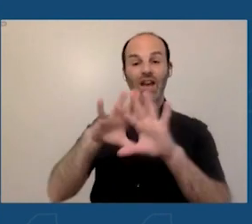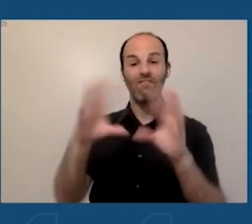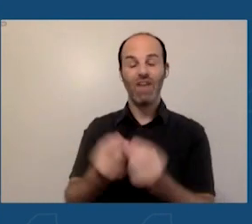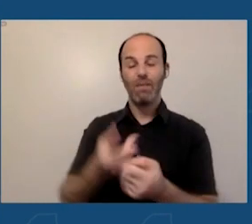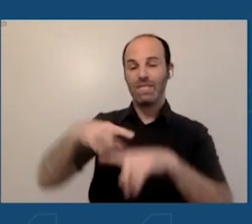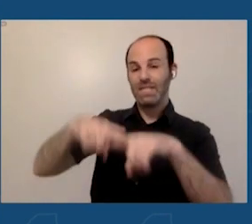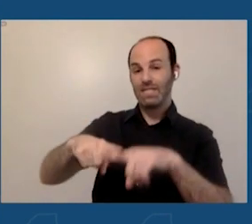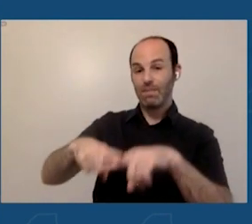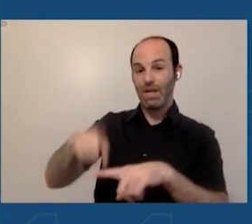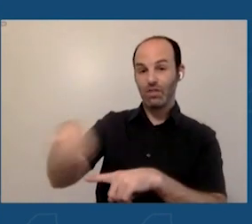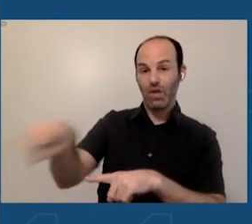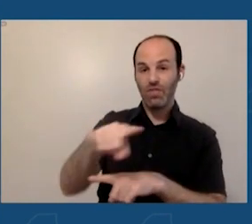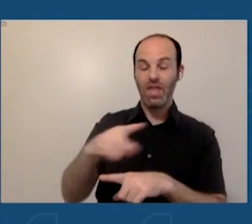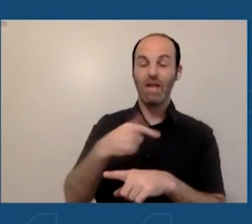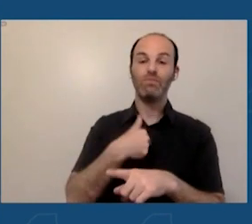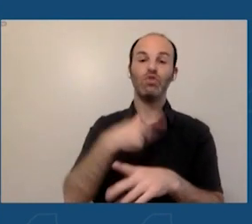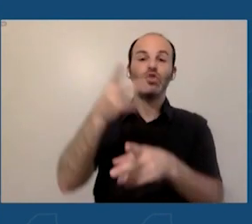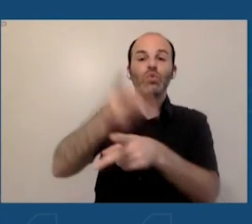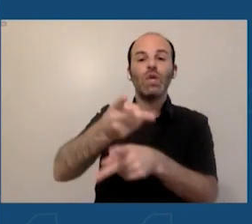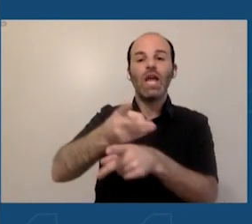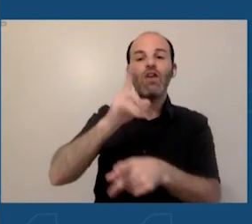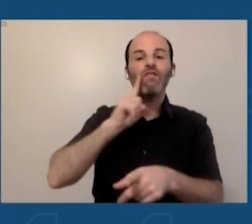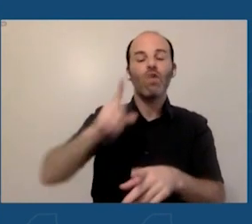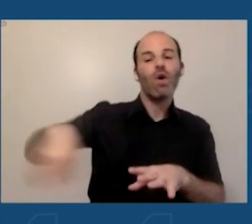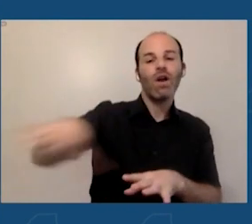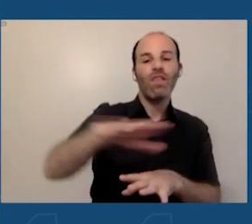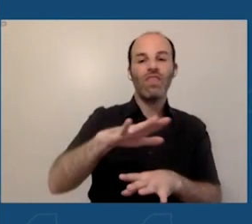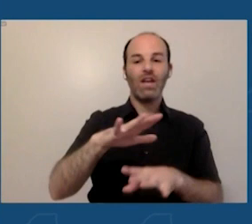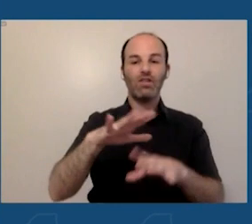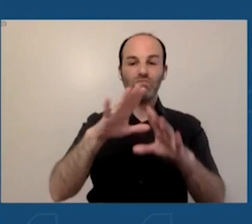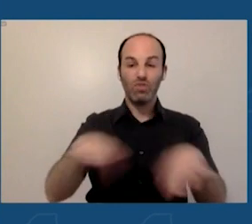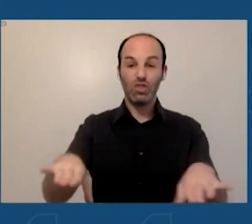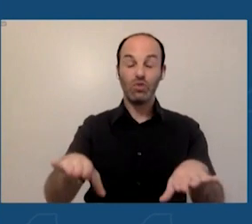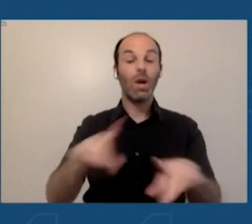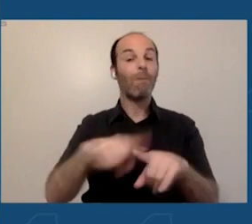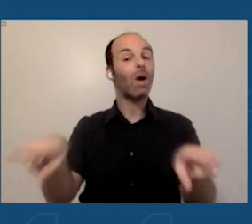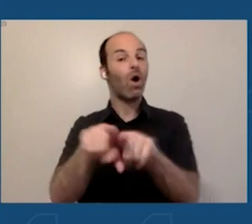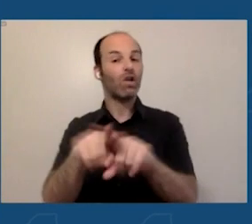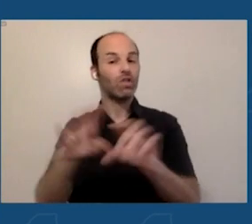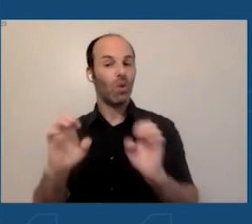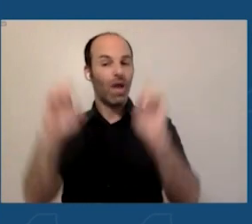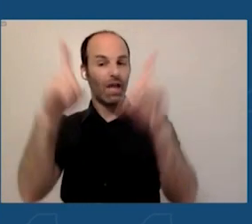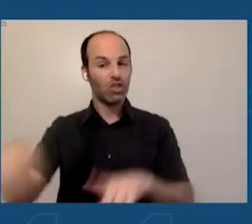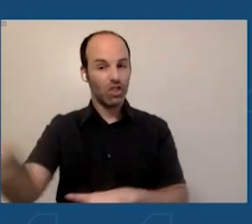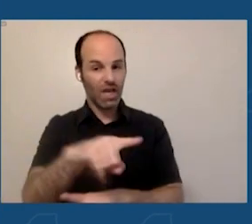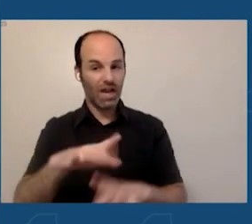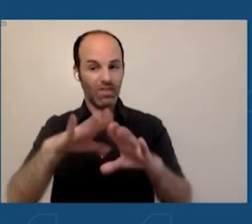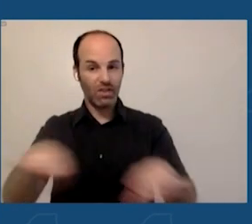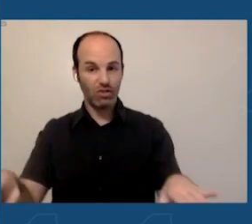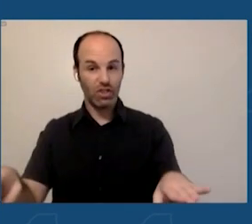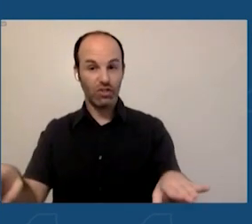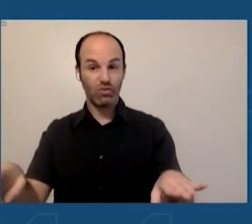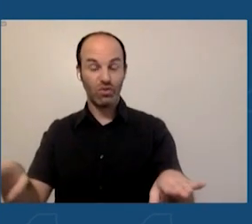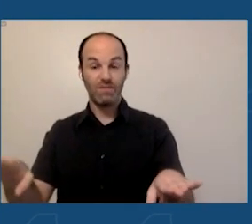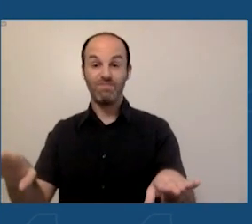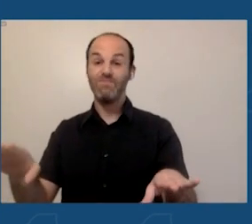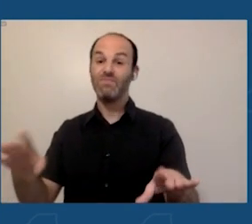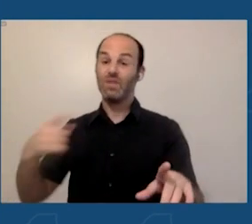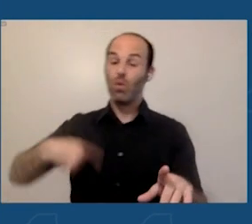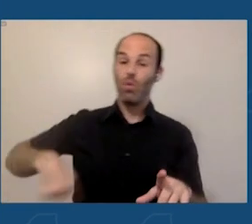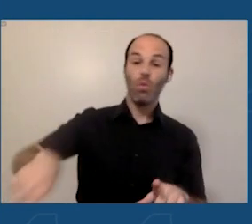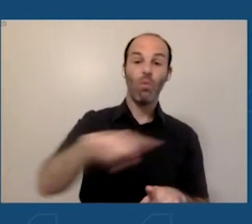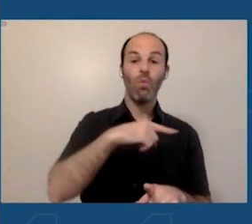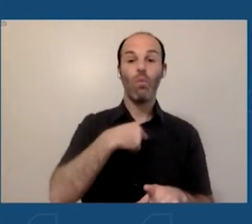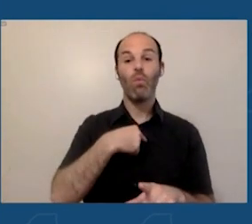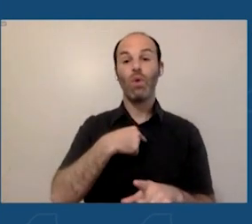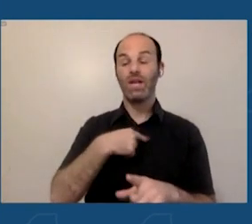to care for their children, to care for and educate their young children. Like our partners and other advocates across the city and state, the